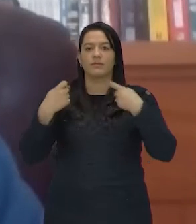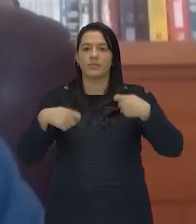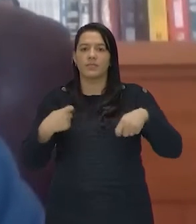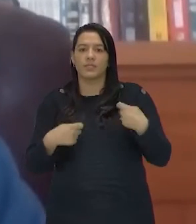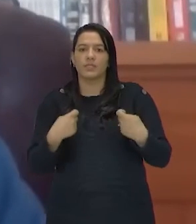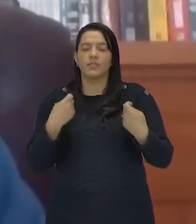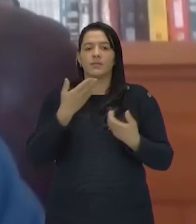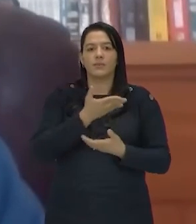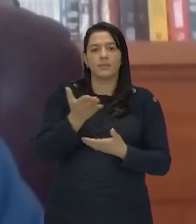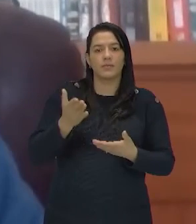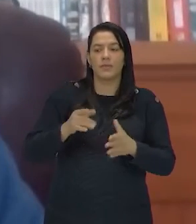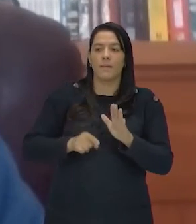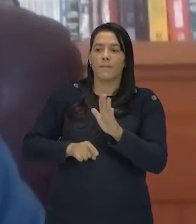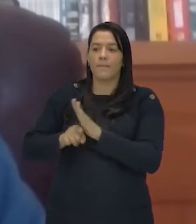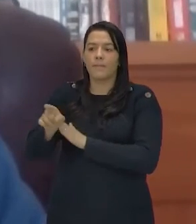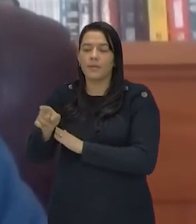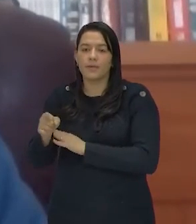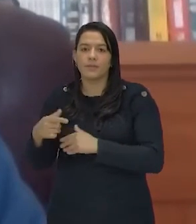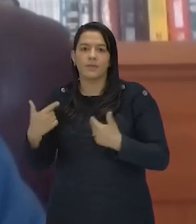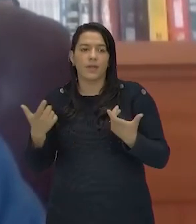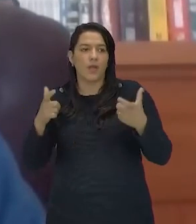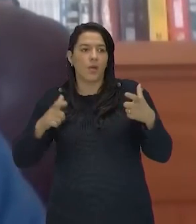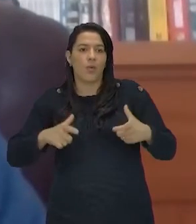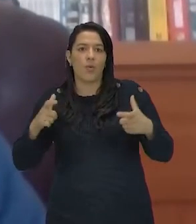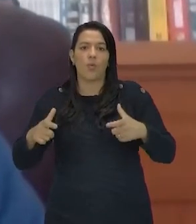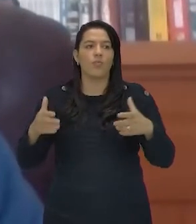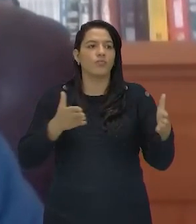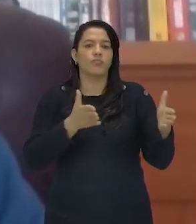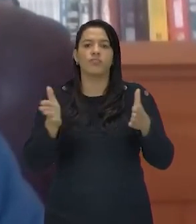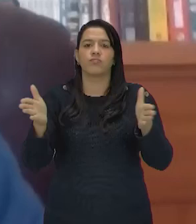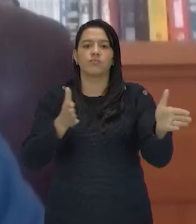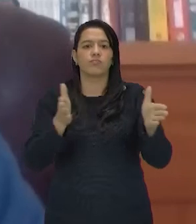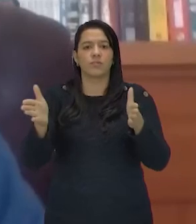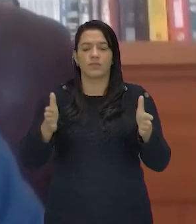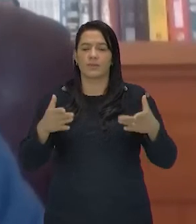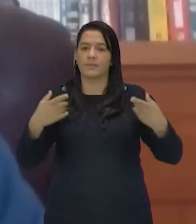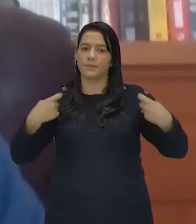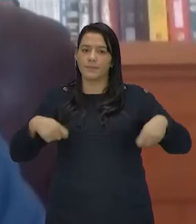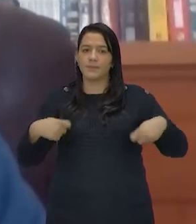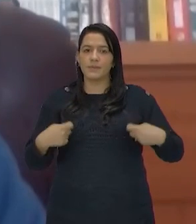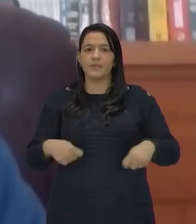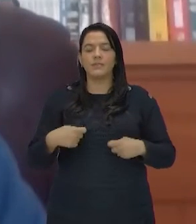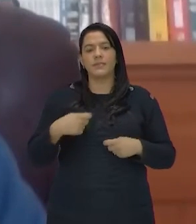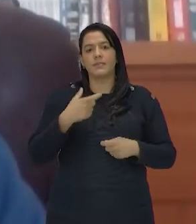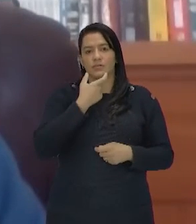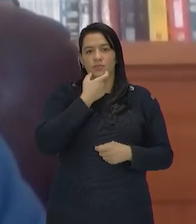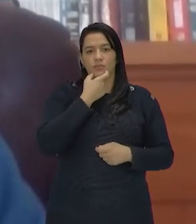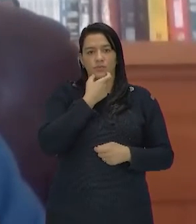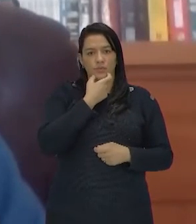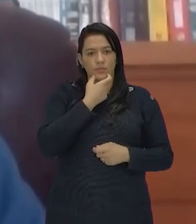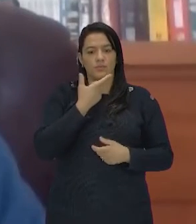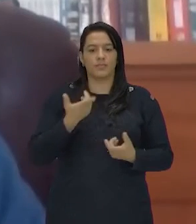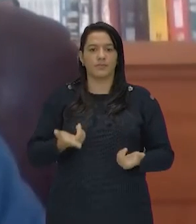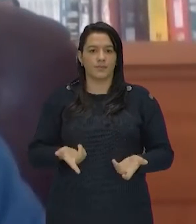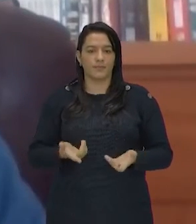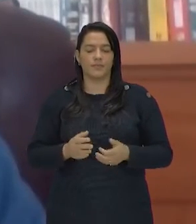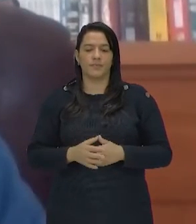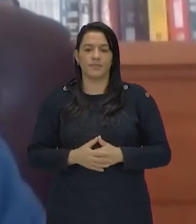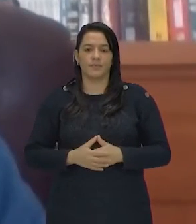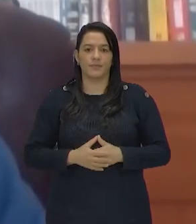directions, para você perguntar aonde vai. Even though we have very useful apps